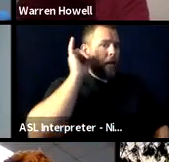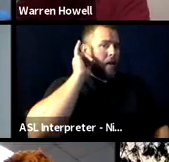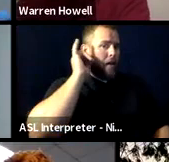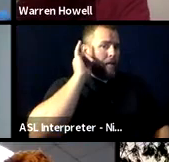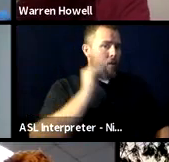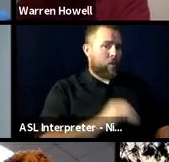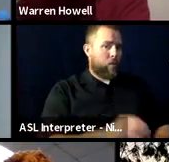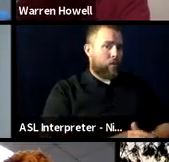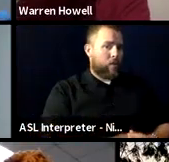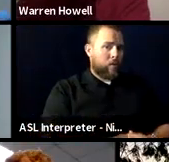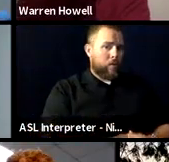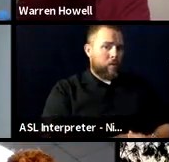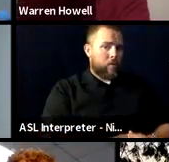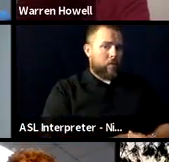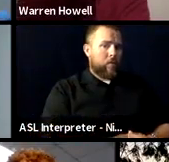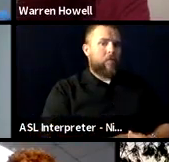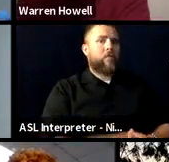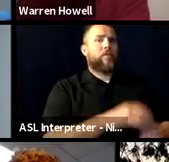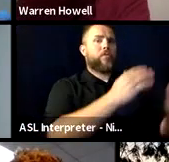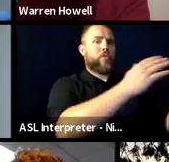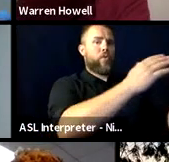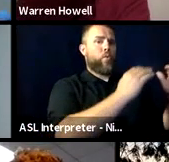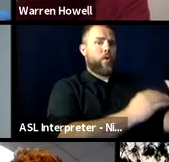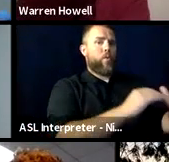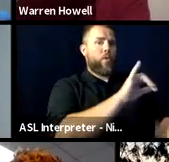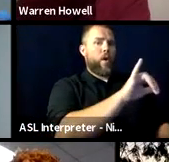I'm not sure. Yolanda Robinson.